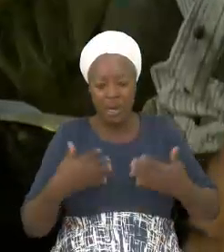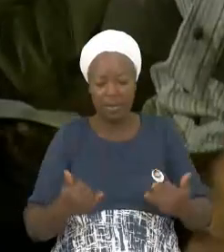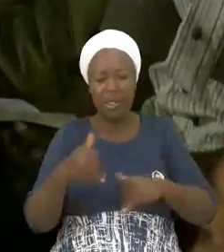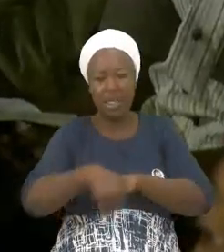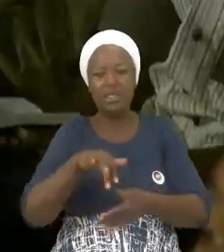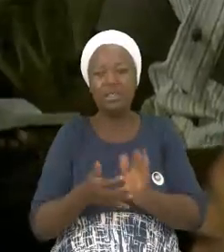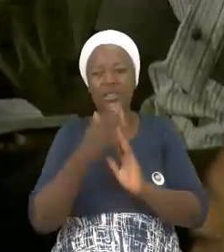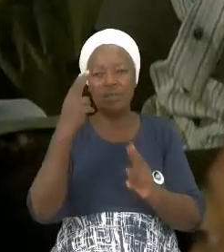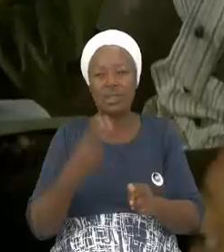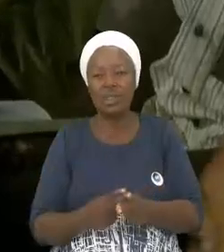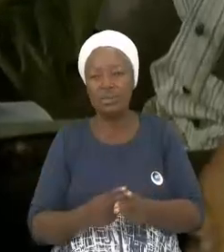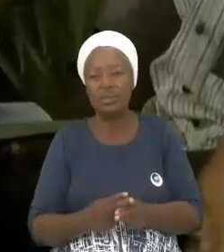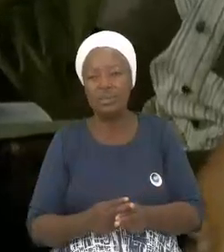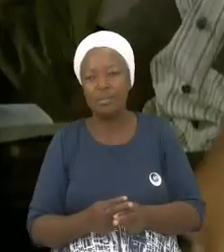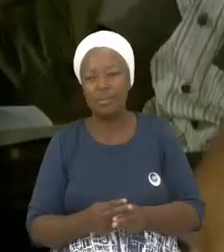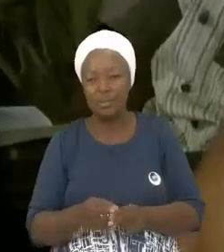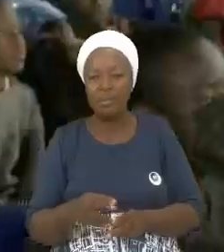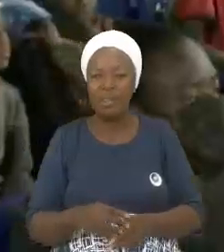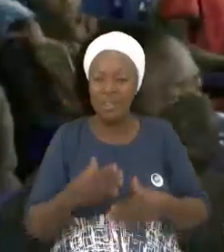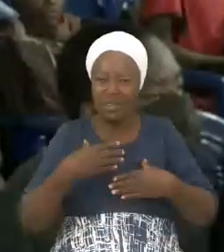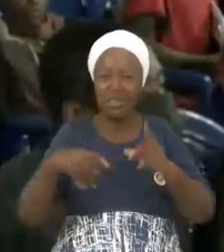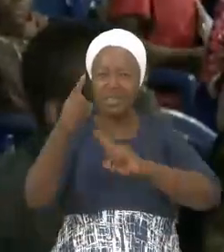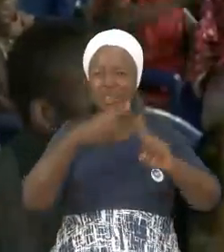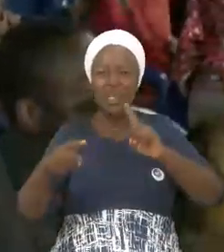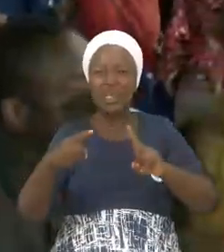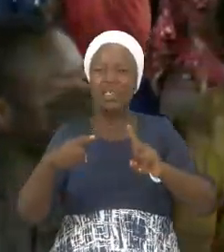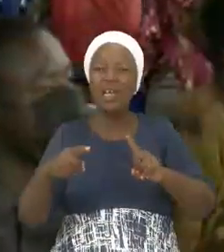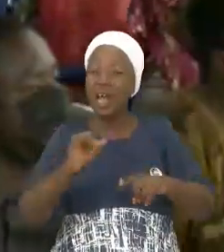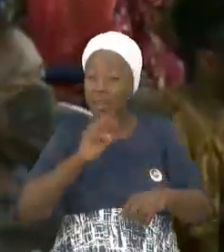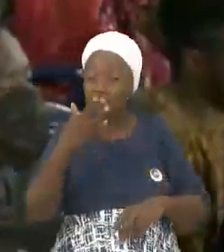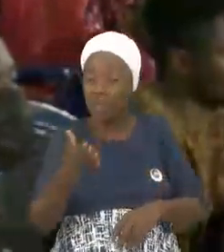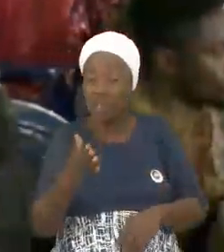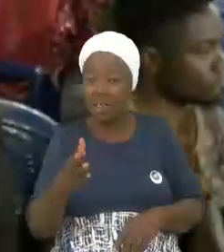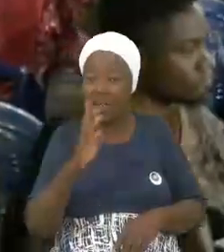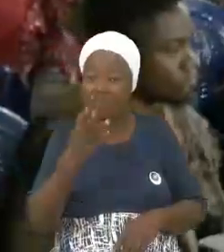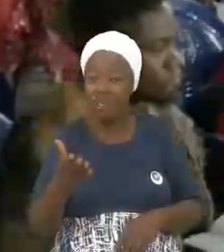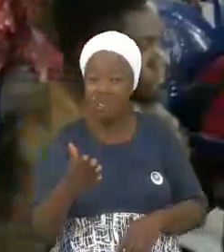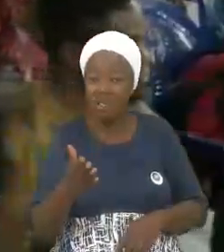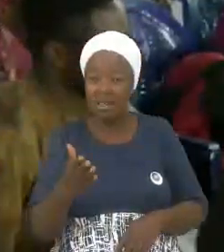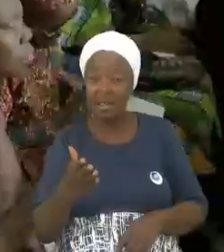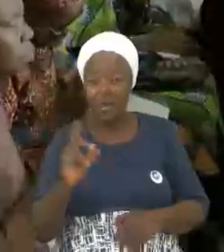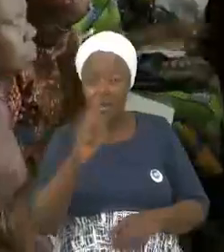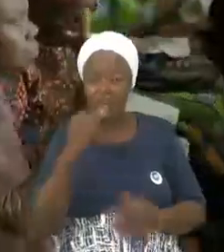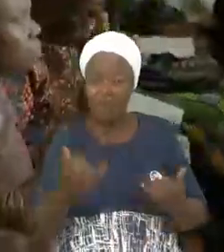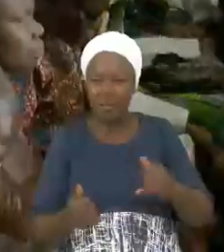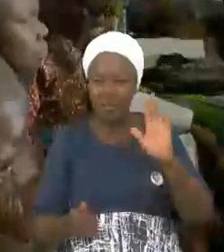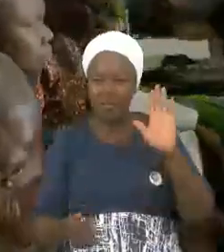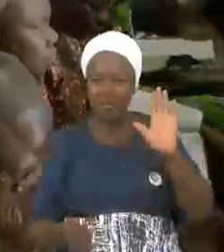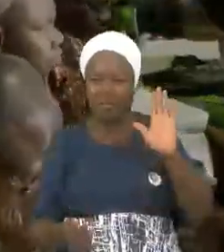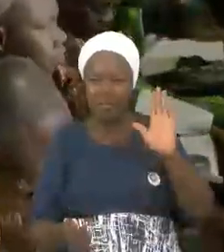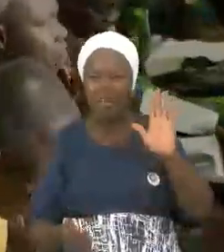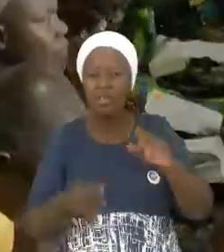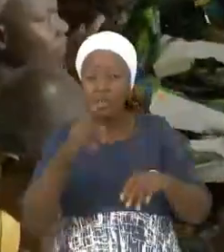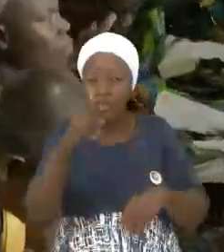name. Are you there? I said, are you there? Where are you? You will